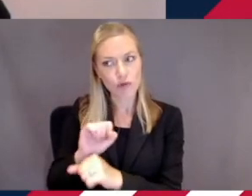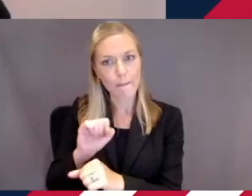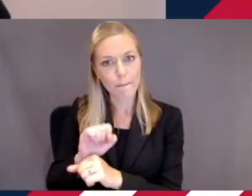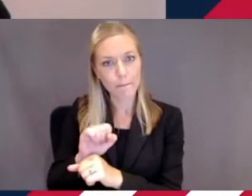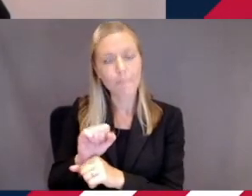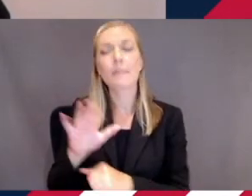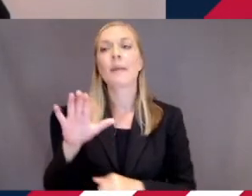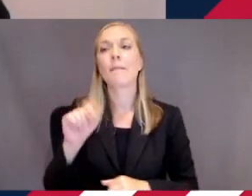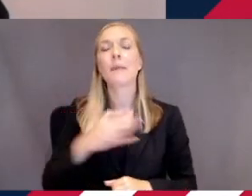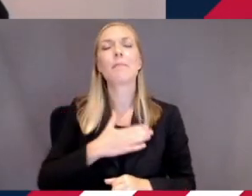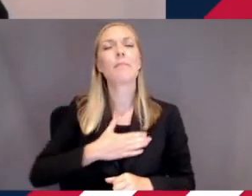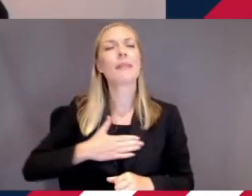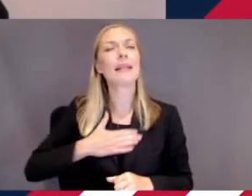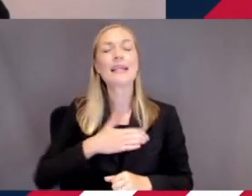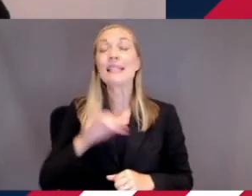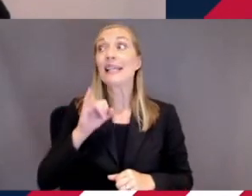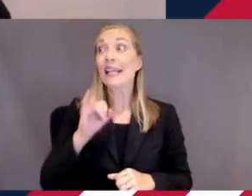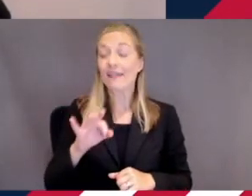study and